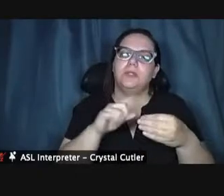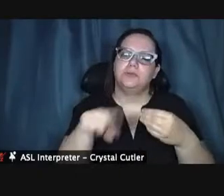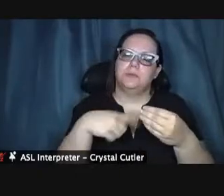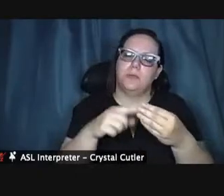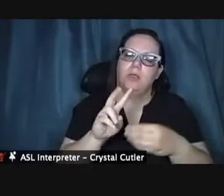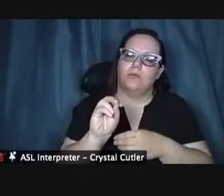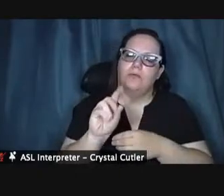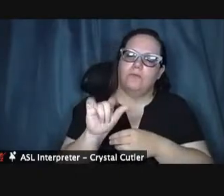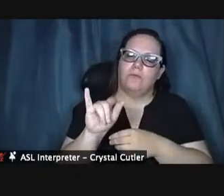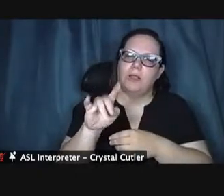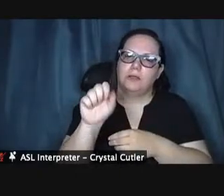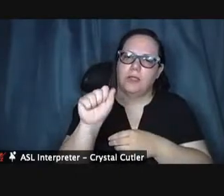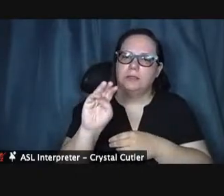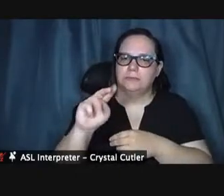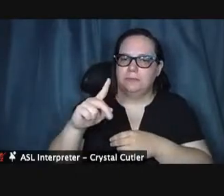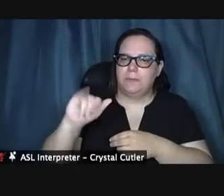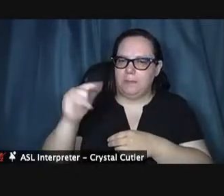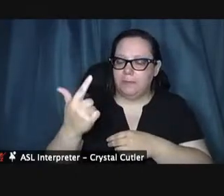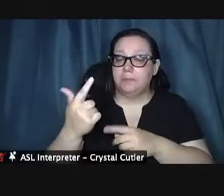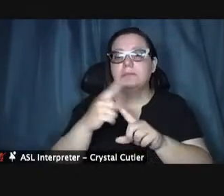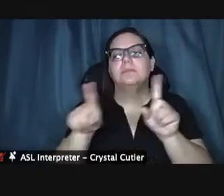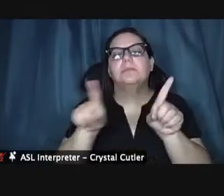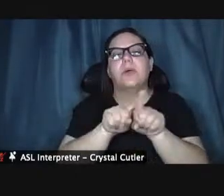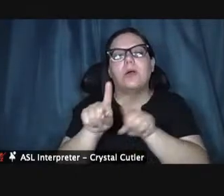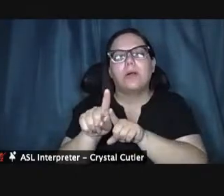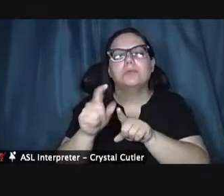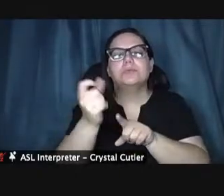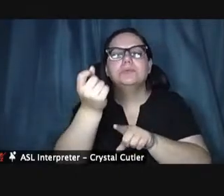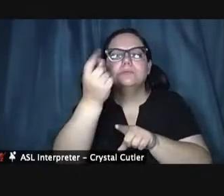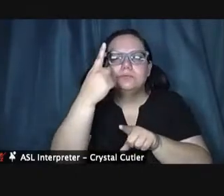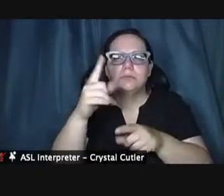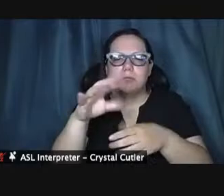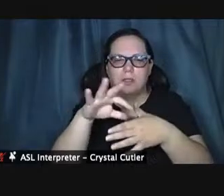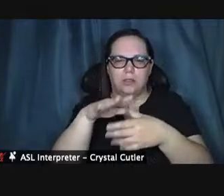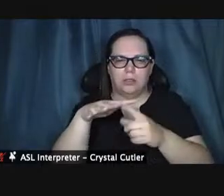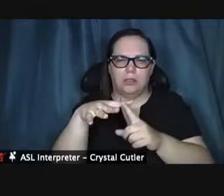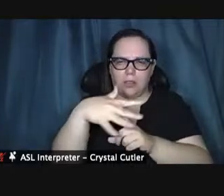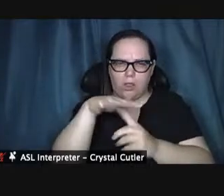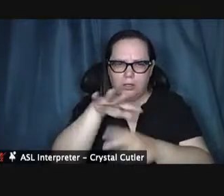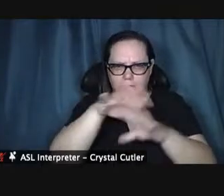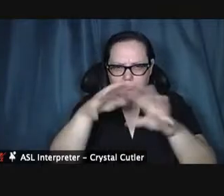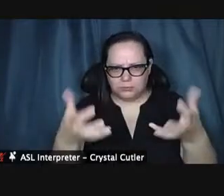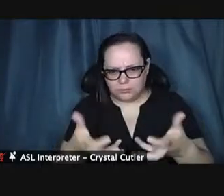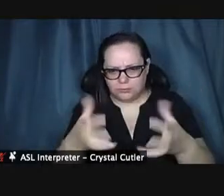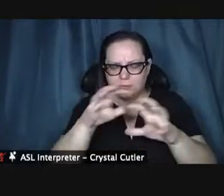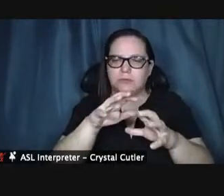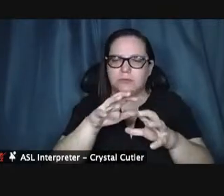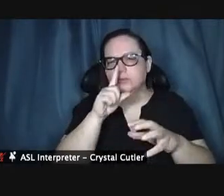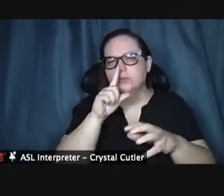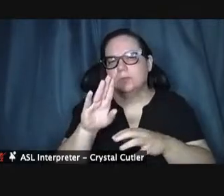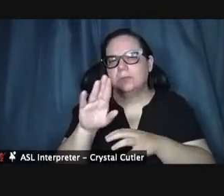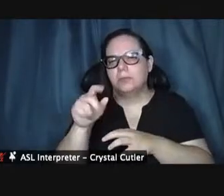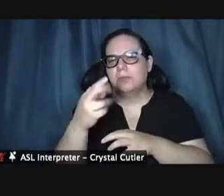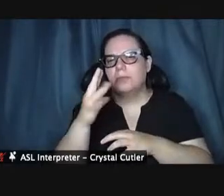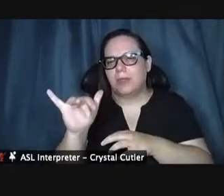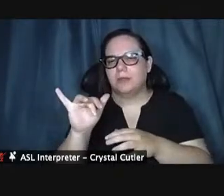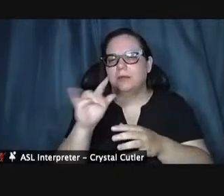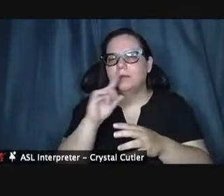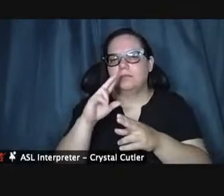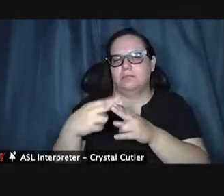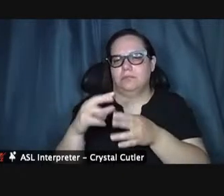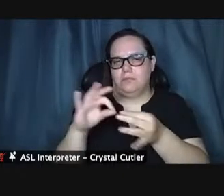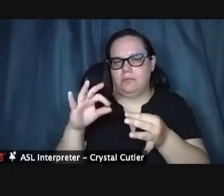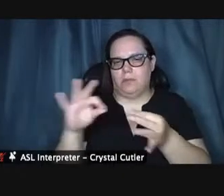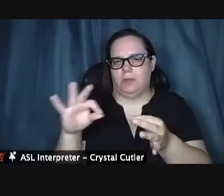course, understanding the context of which you make all these observations, it's critical. Bethany commented on this with regards to temperature. Temperature